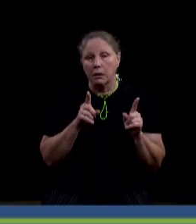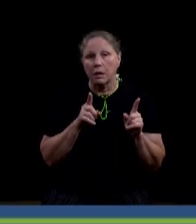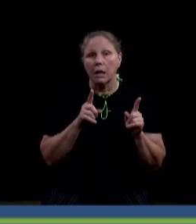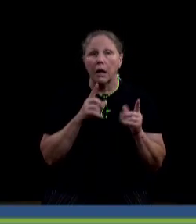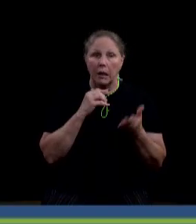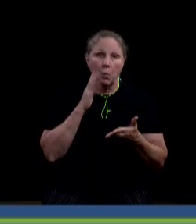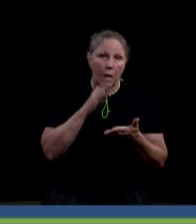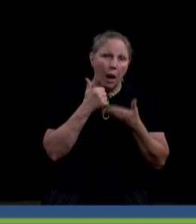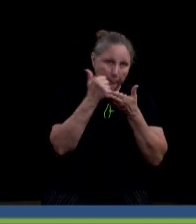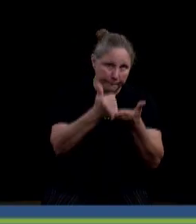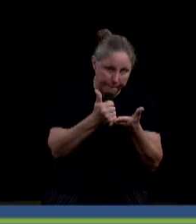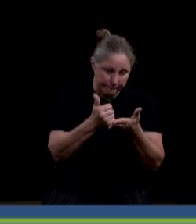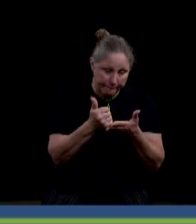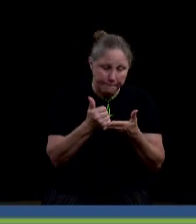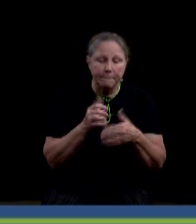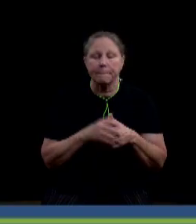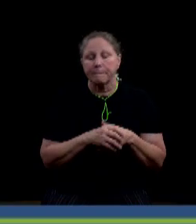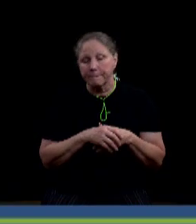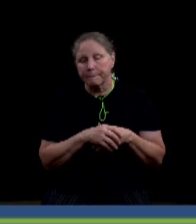Secondly, masks